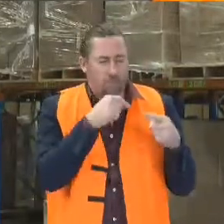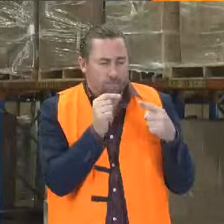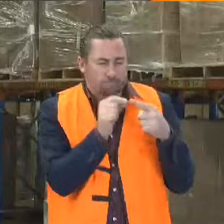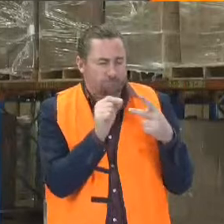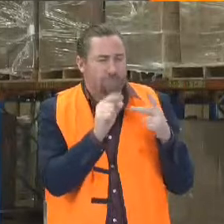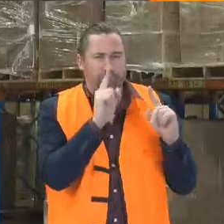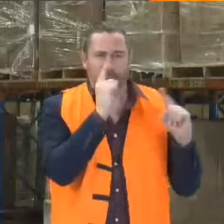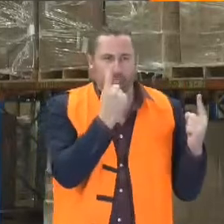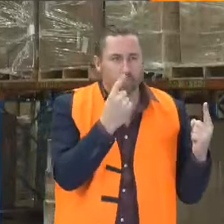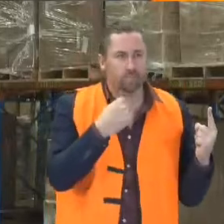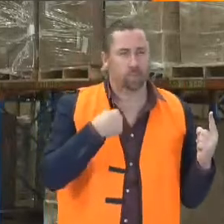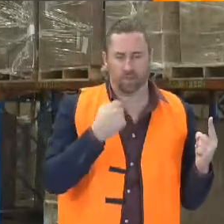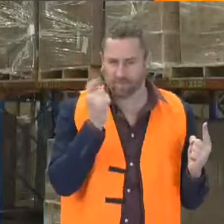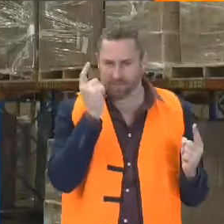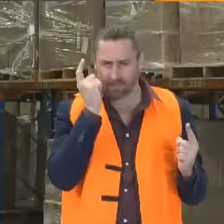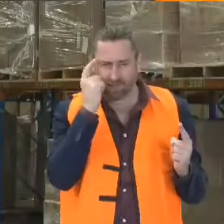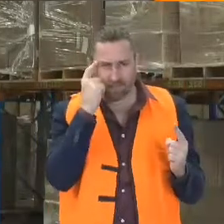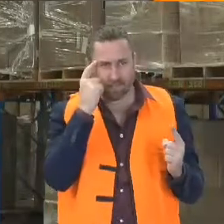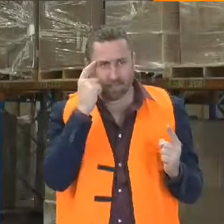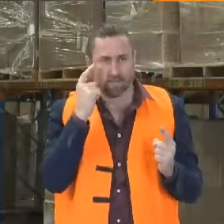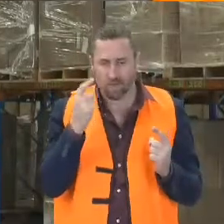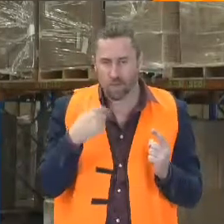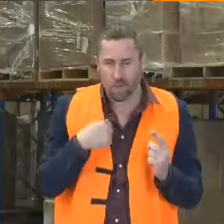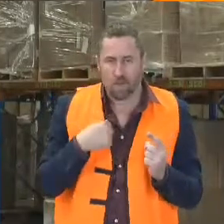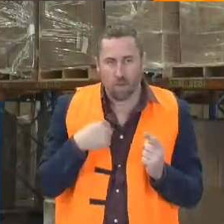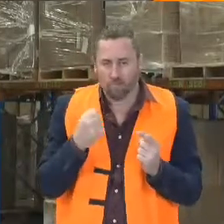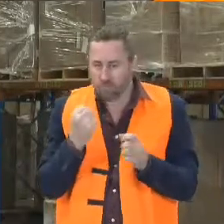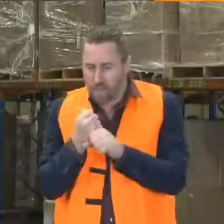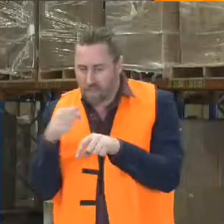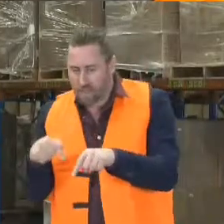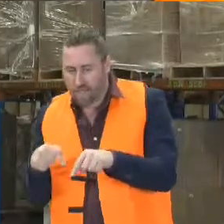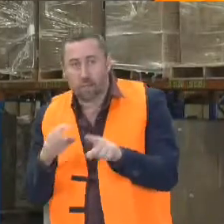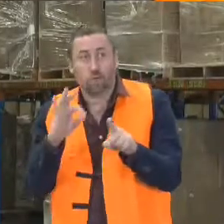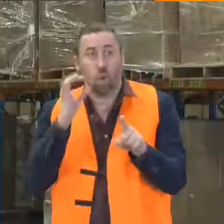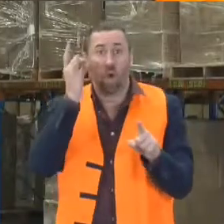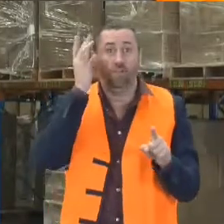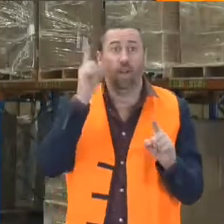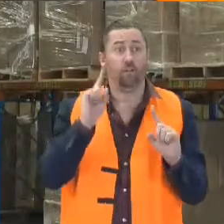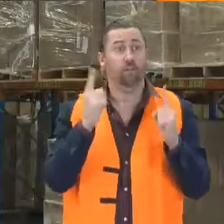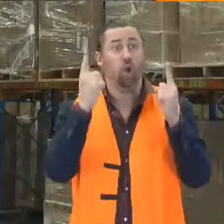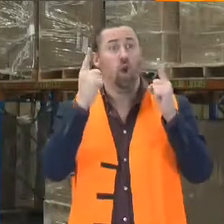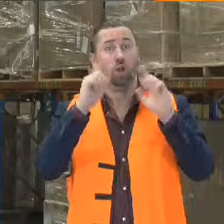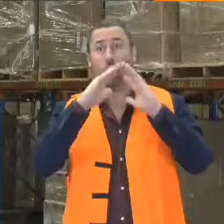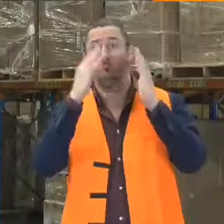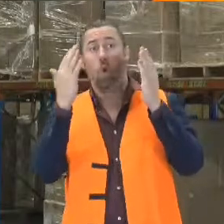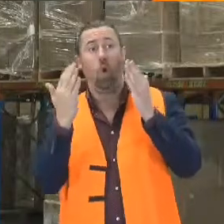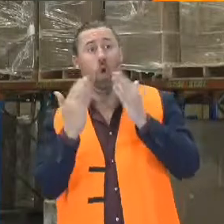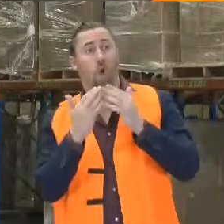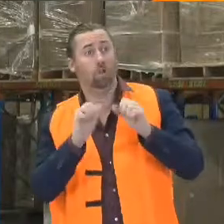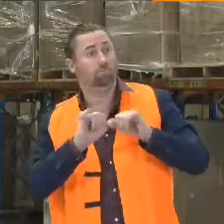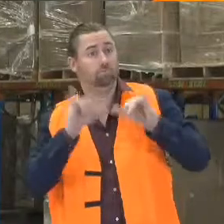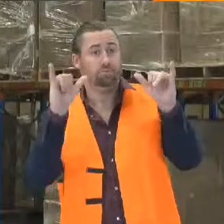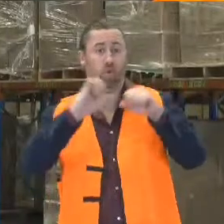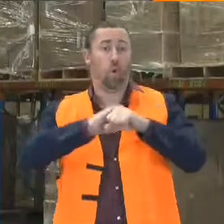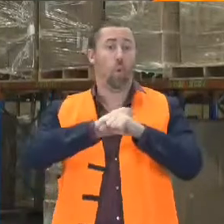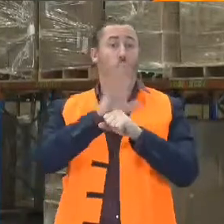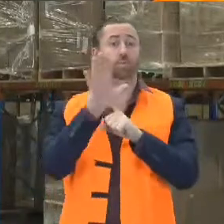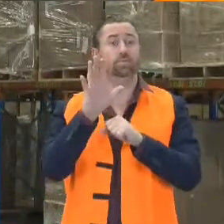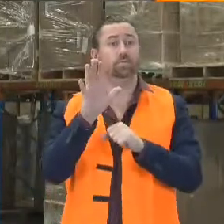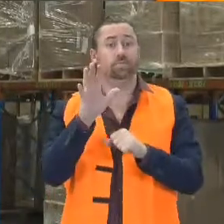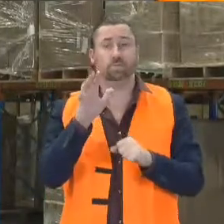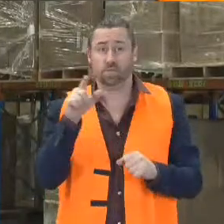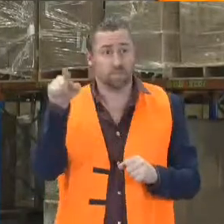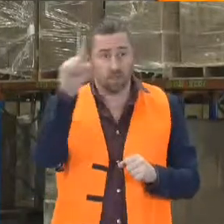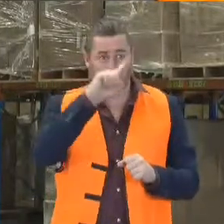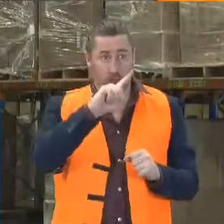that, but we now have this fantastic stockpile. And let's not forget, when the pandemic first happened, countries' resources were